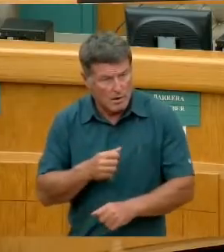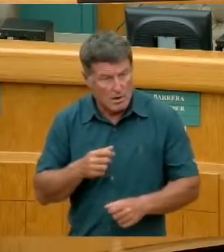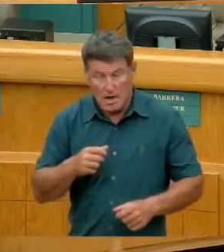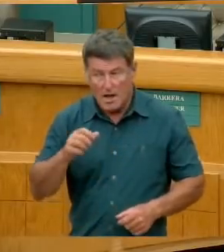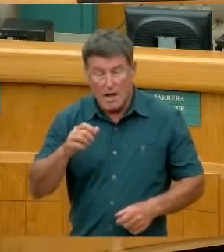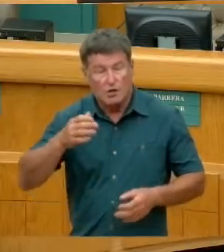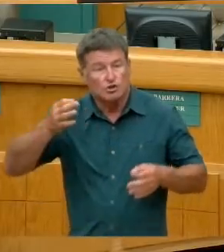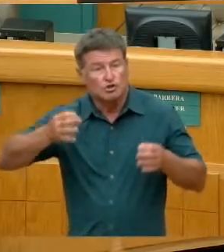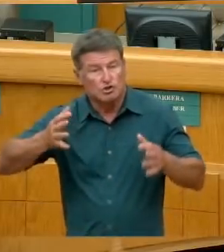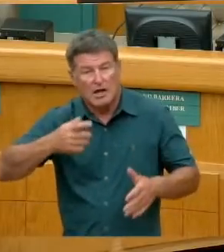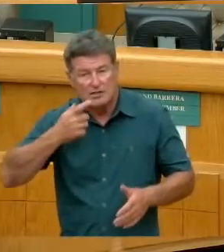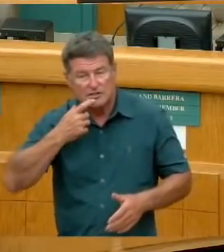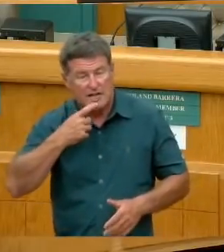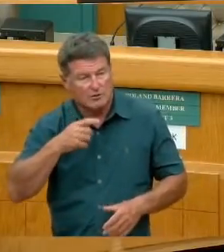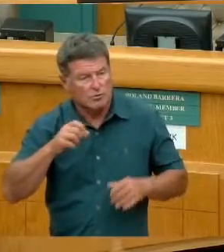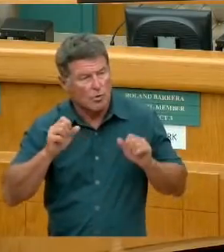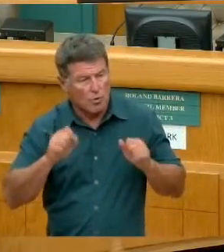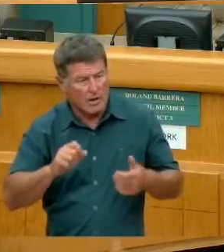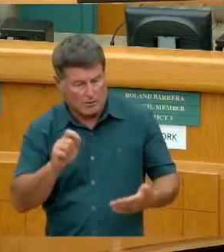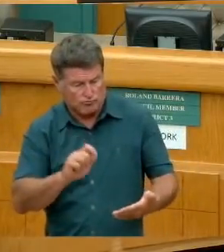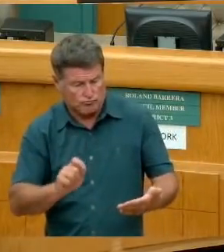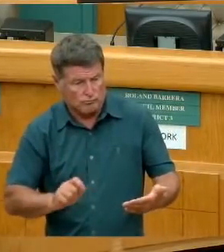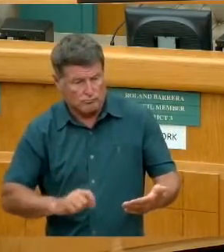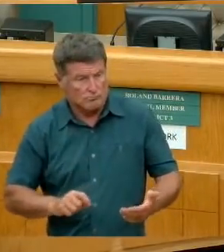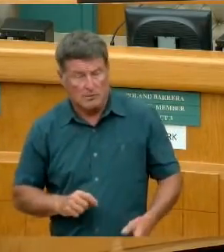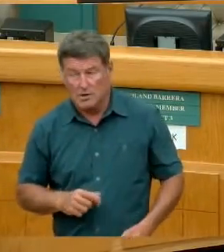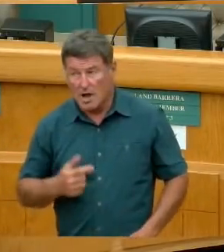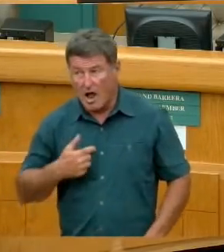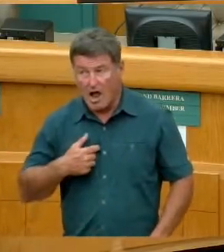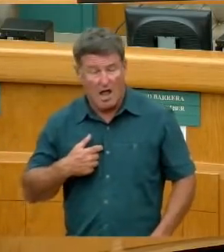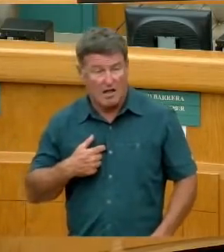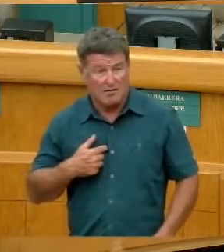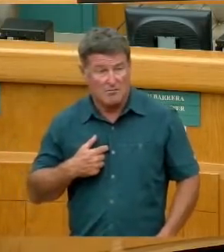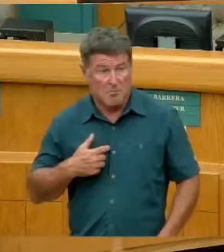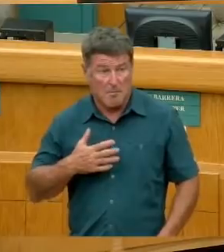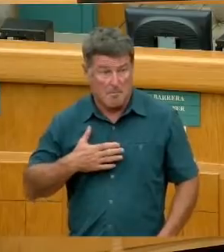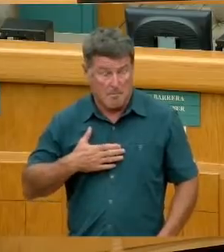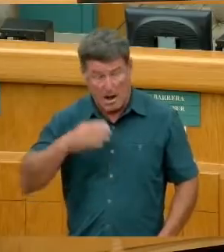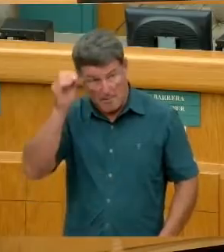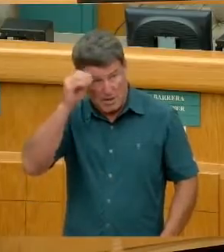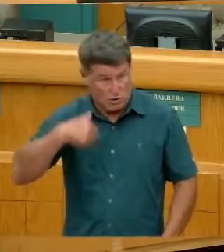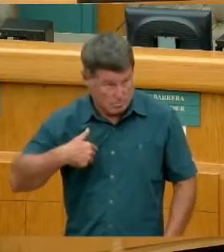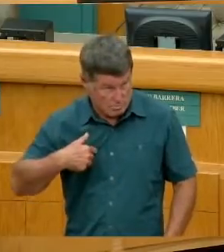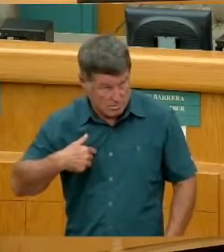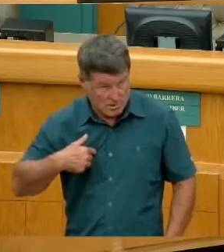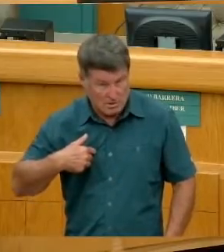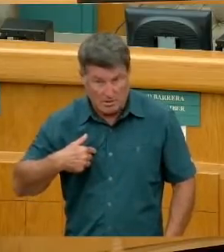Yeah. Do it as quickly as our pens can write it, but I think that I'm just of the mind that